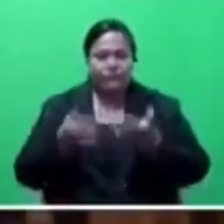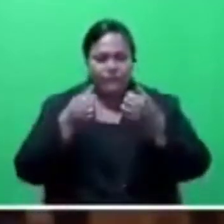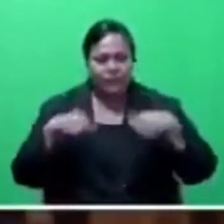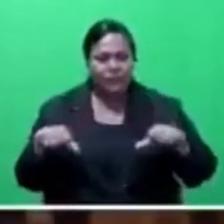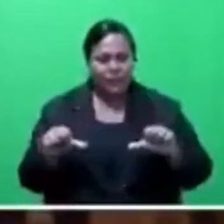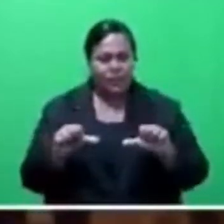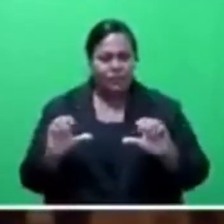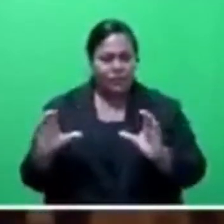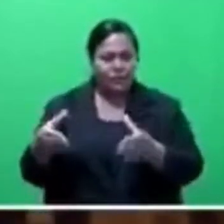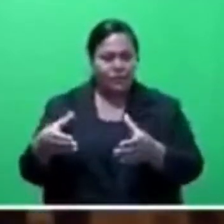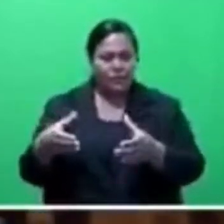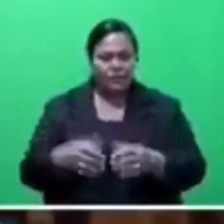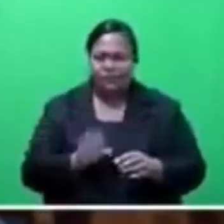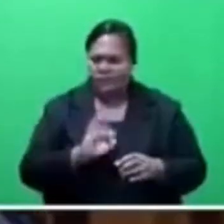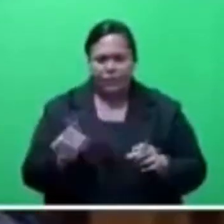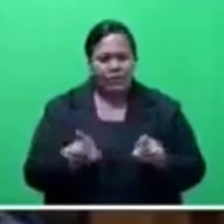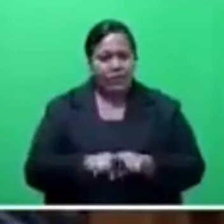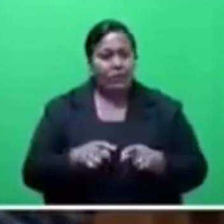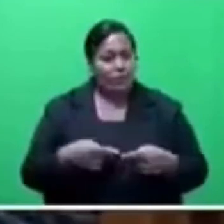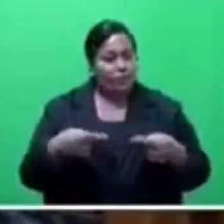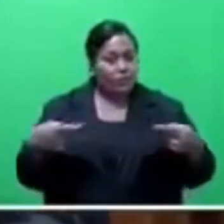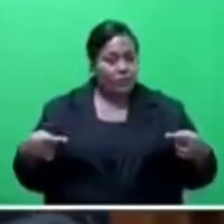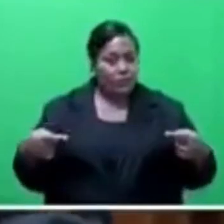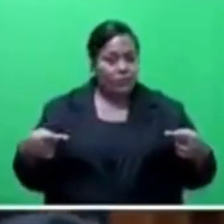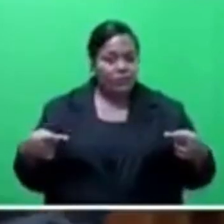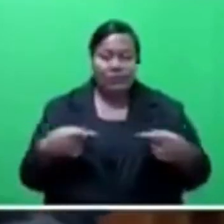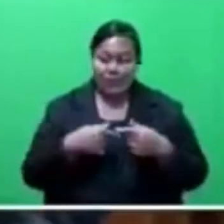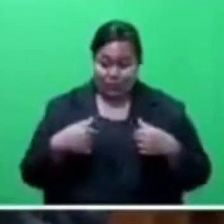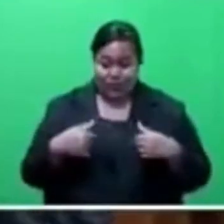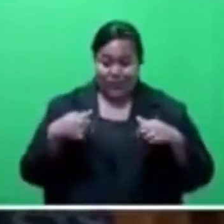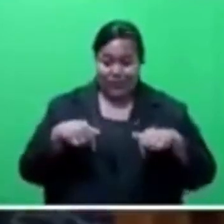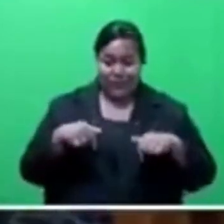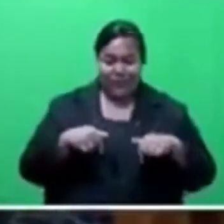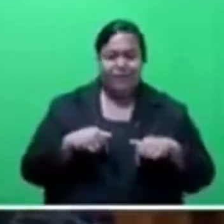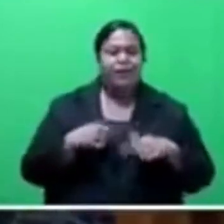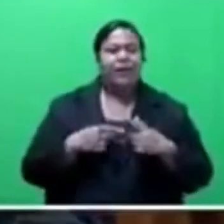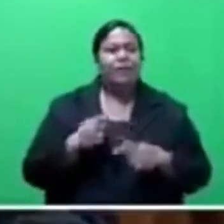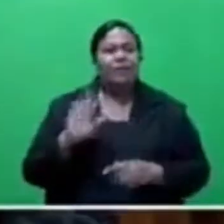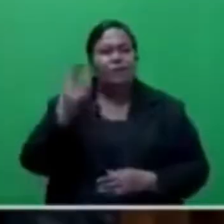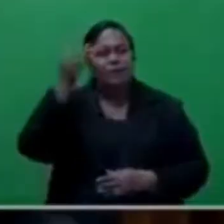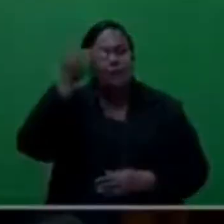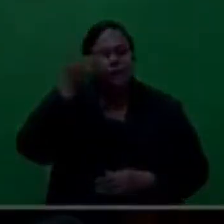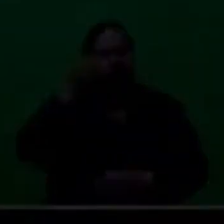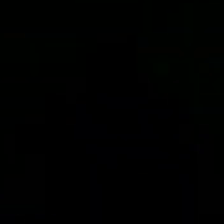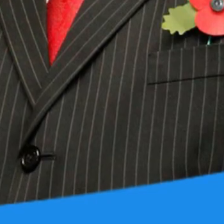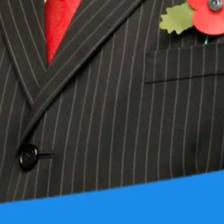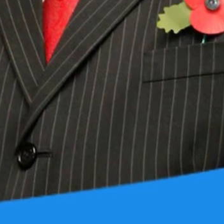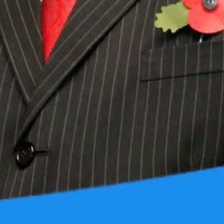Unlike members of the other side, we are all about results, not just rhetoric.